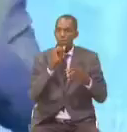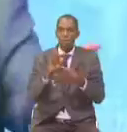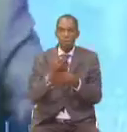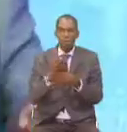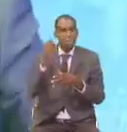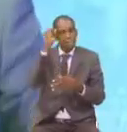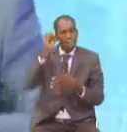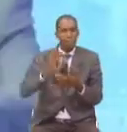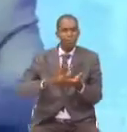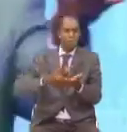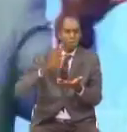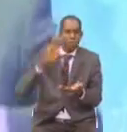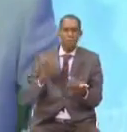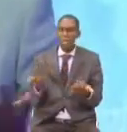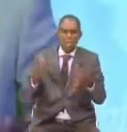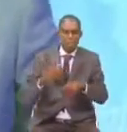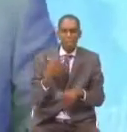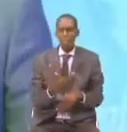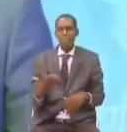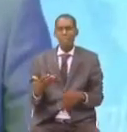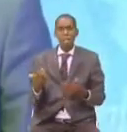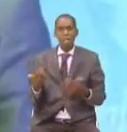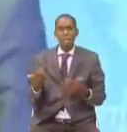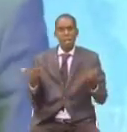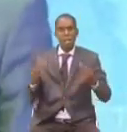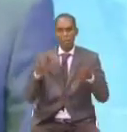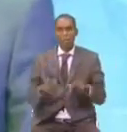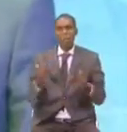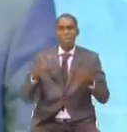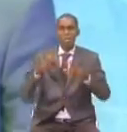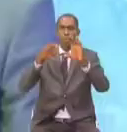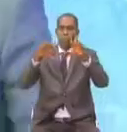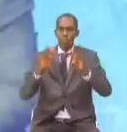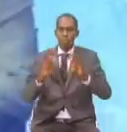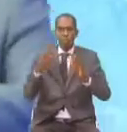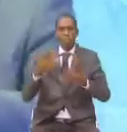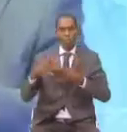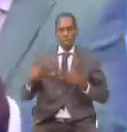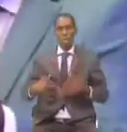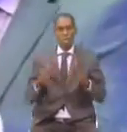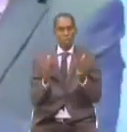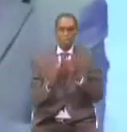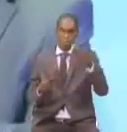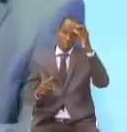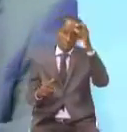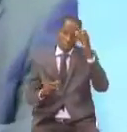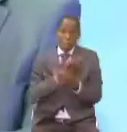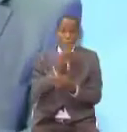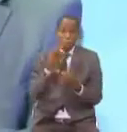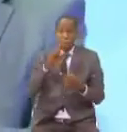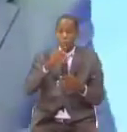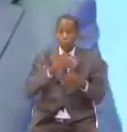not share any seed, he'll not share the throne of your heart with any other person with Satan. When you totally